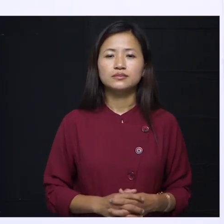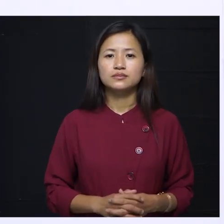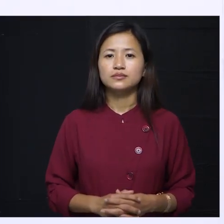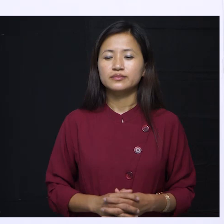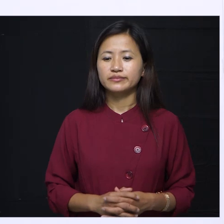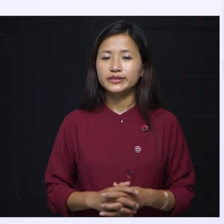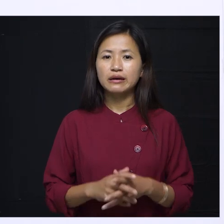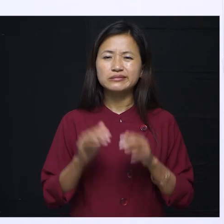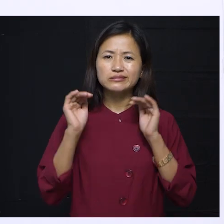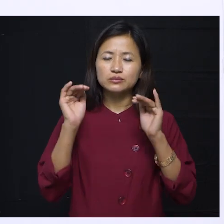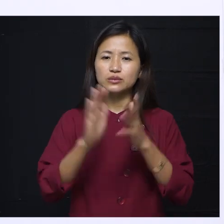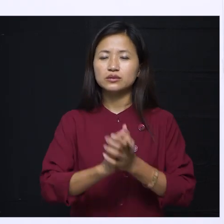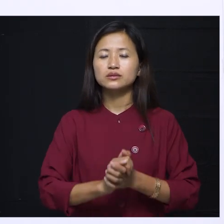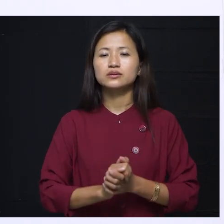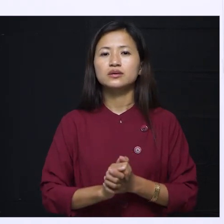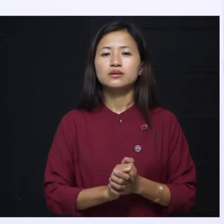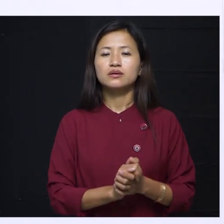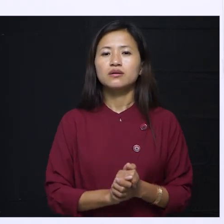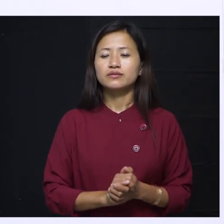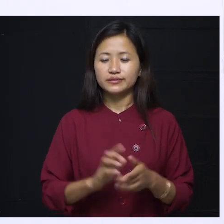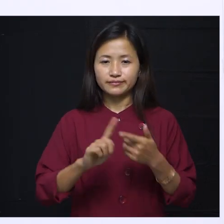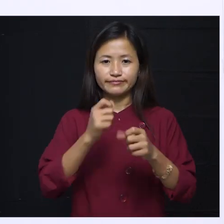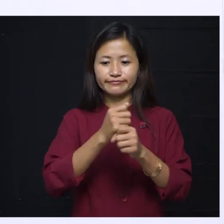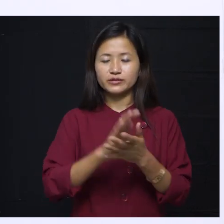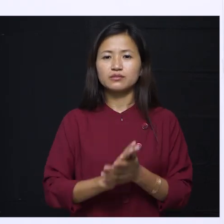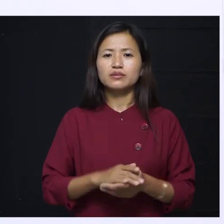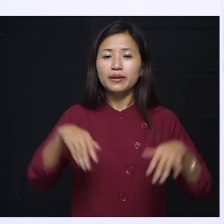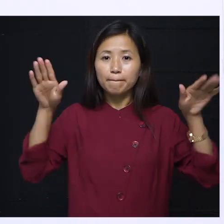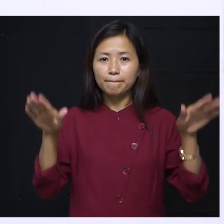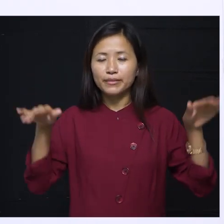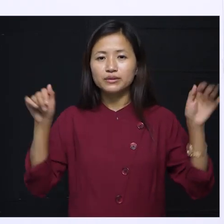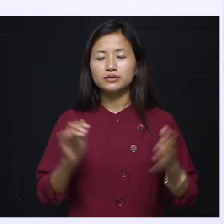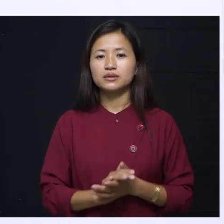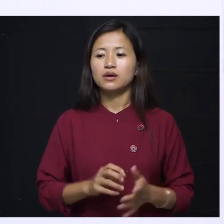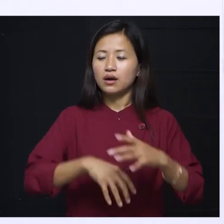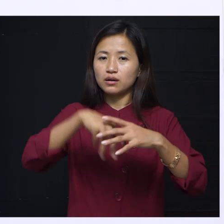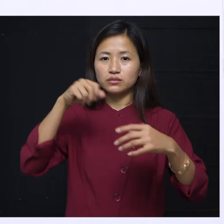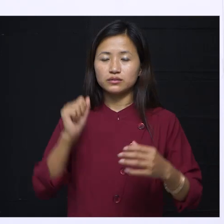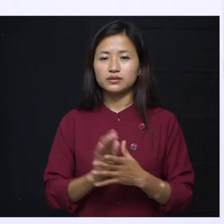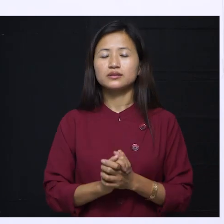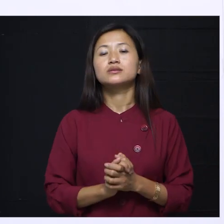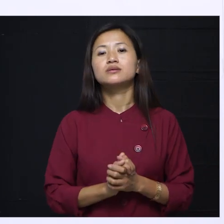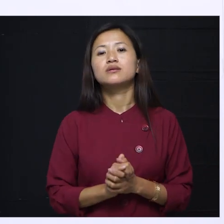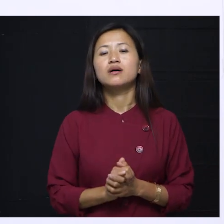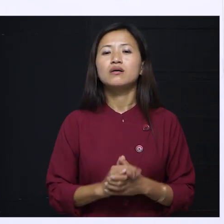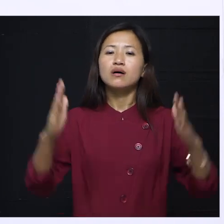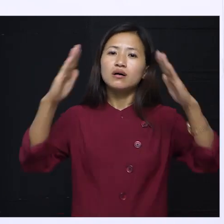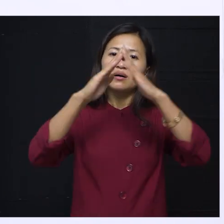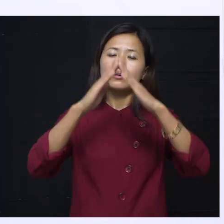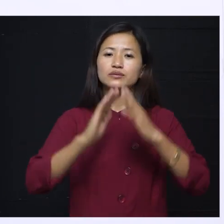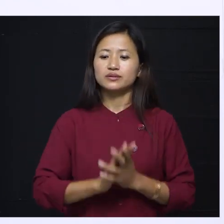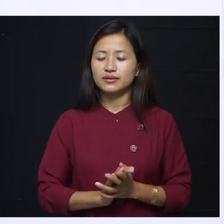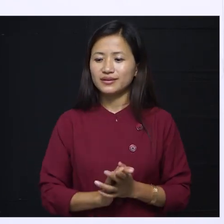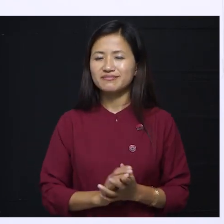So supposing, let's just take the example of a bird here. Maybe you have spotted a bird outside your house or